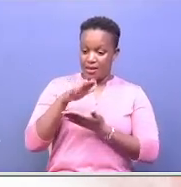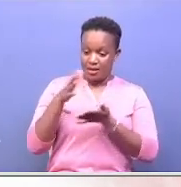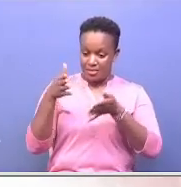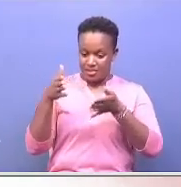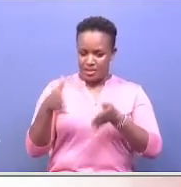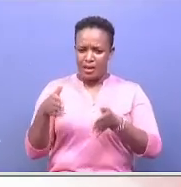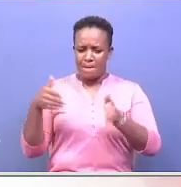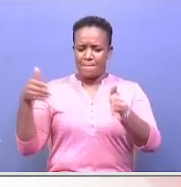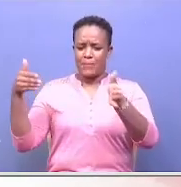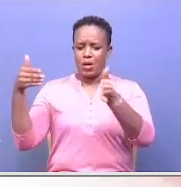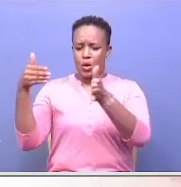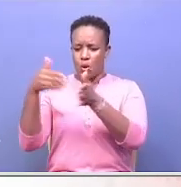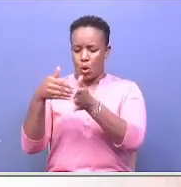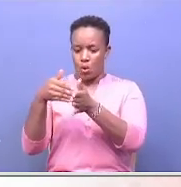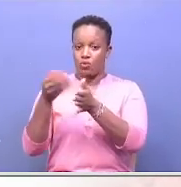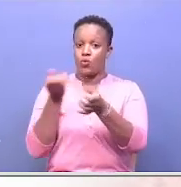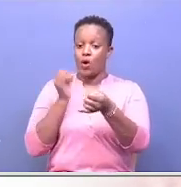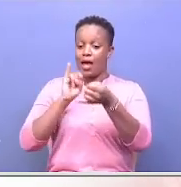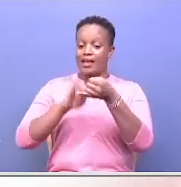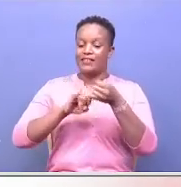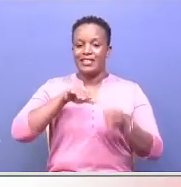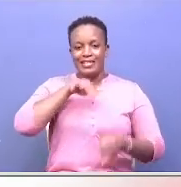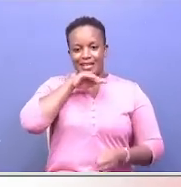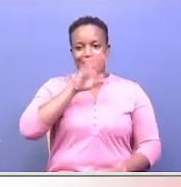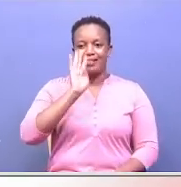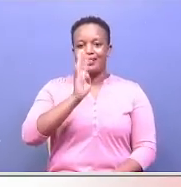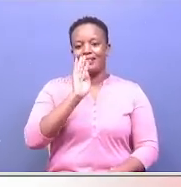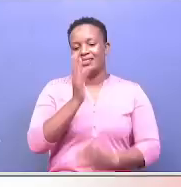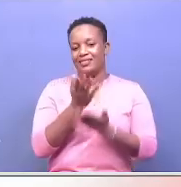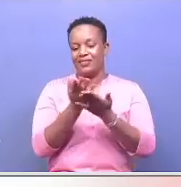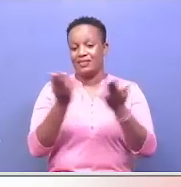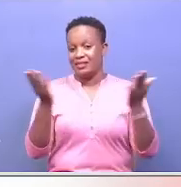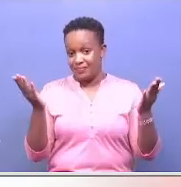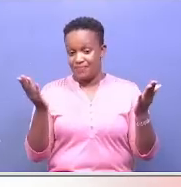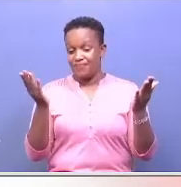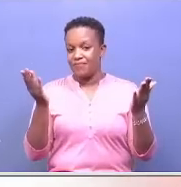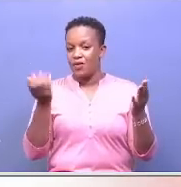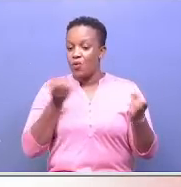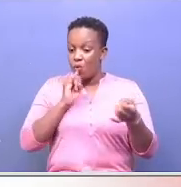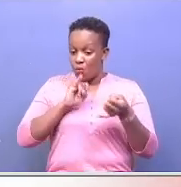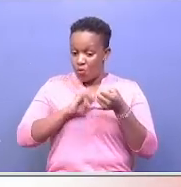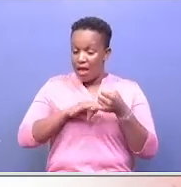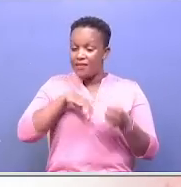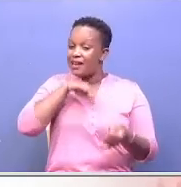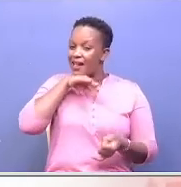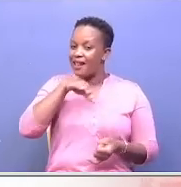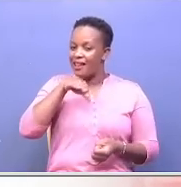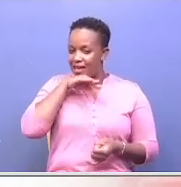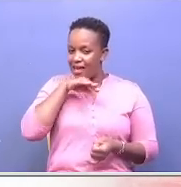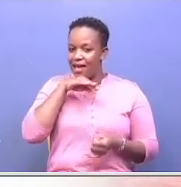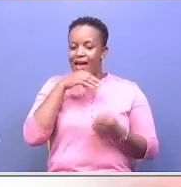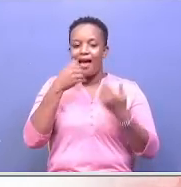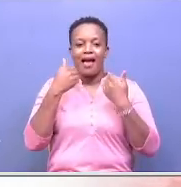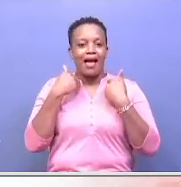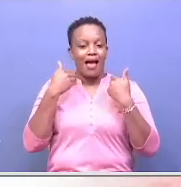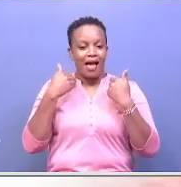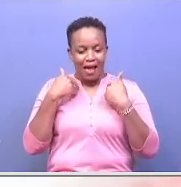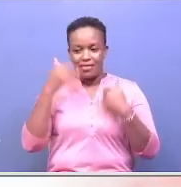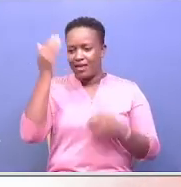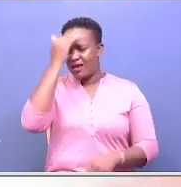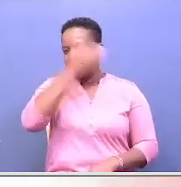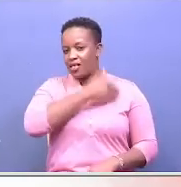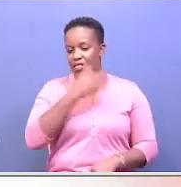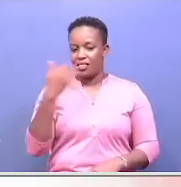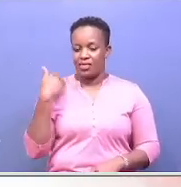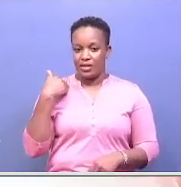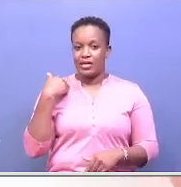a chance to address them. Ida, who was attending a meeting organized by the Meru Catholic Women Association at the